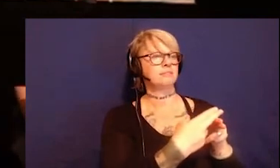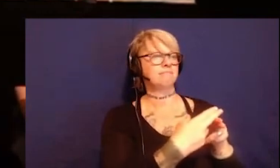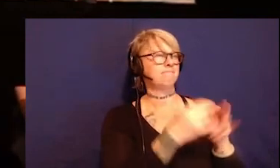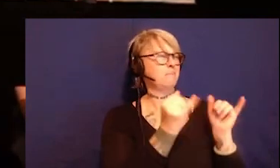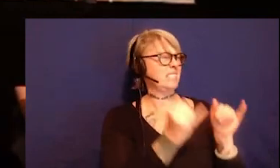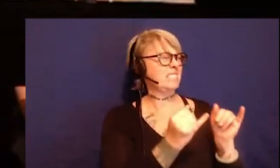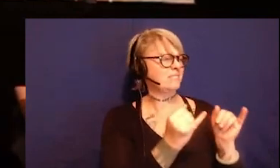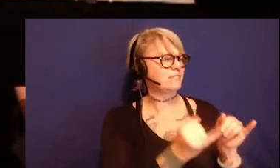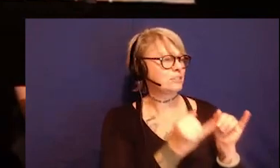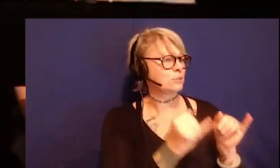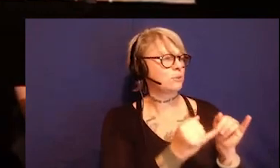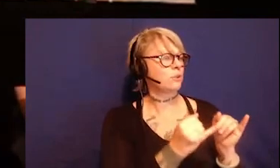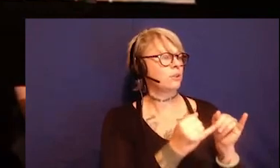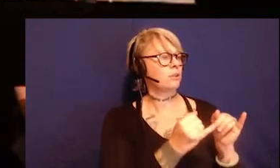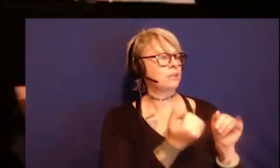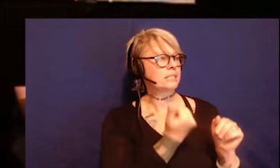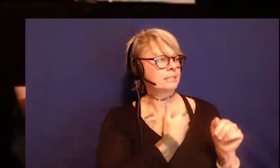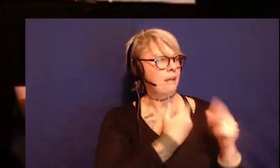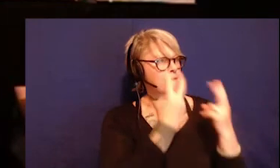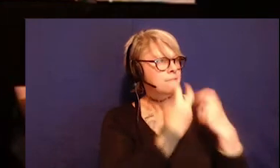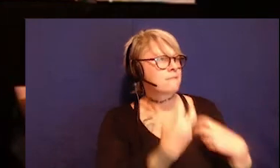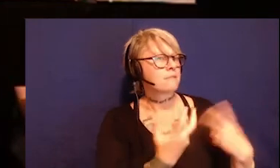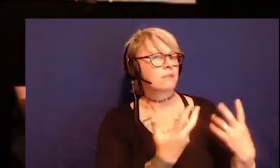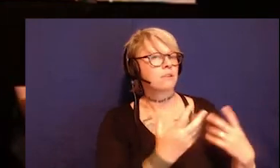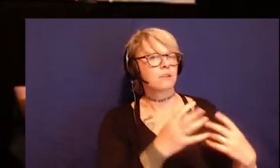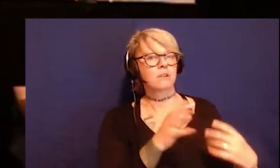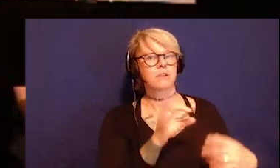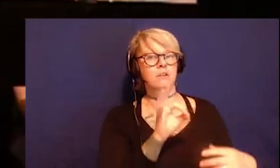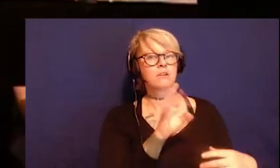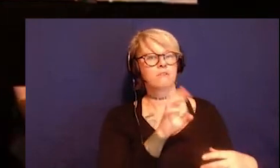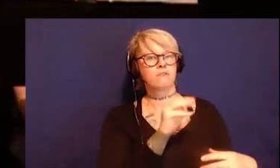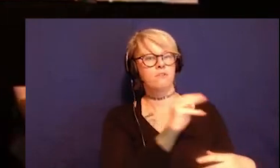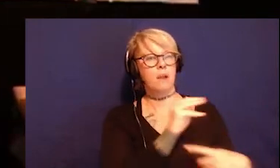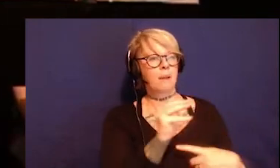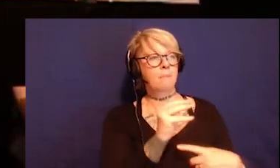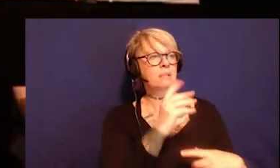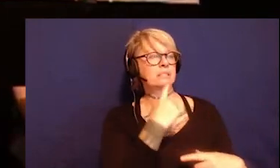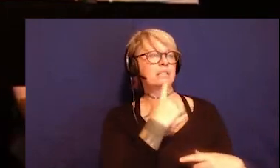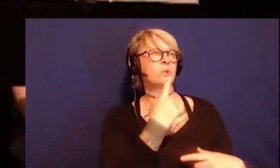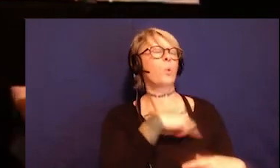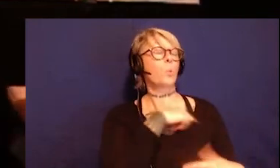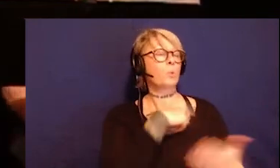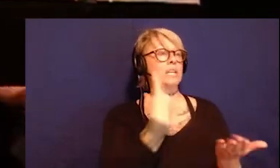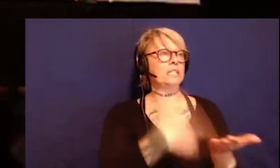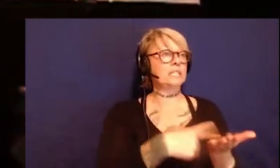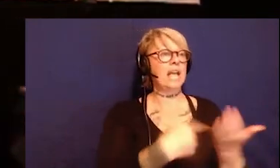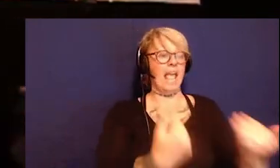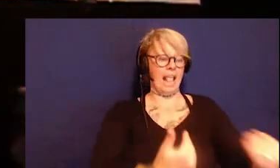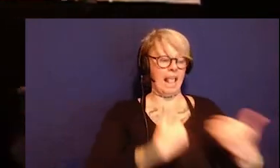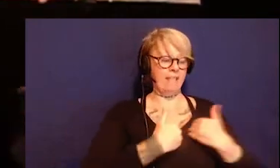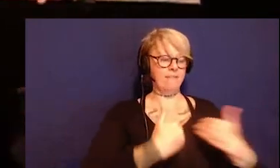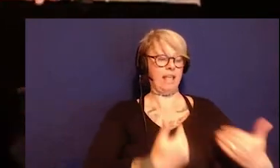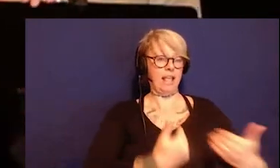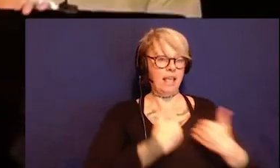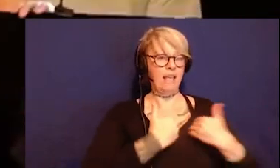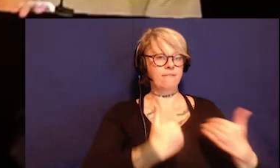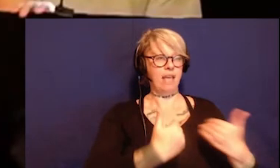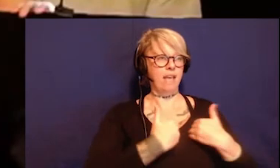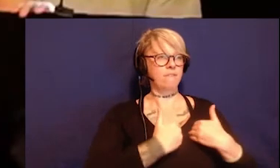individual self-interest. You know, Fromm talks about that we function in the having mode rather than the